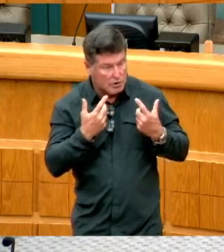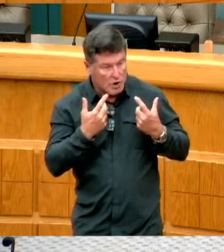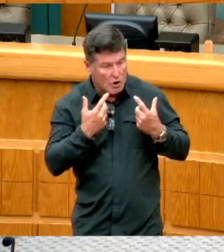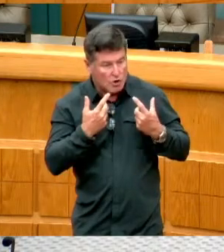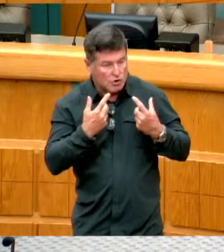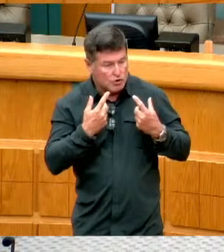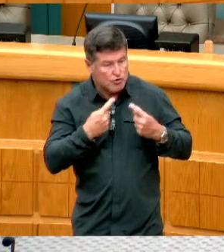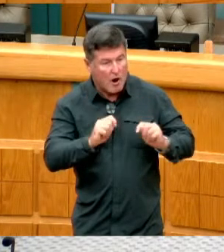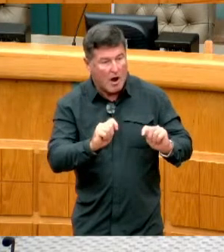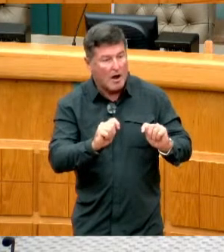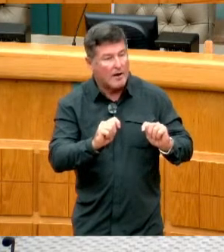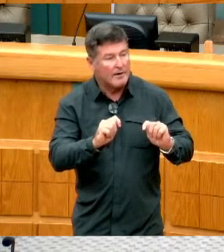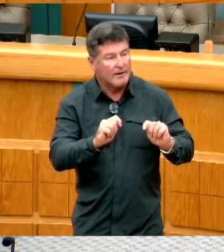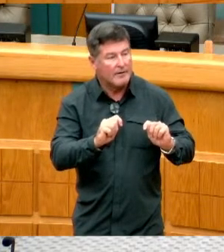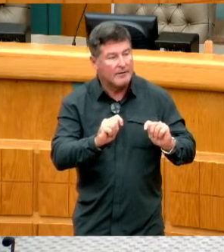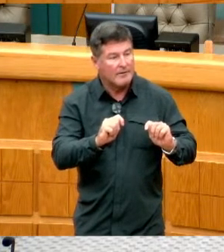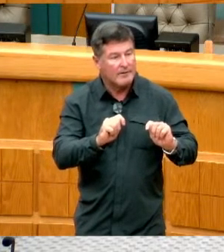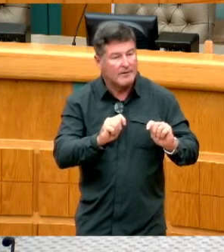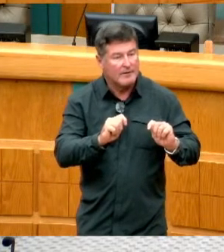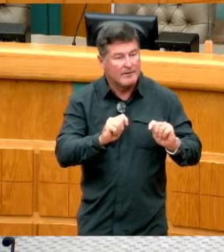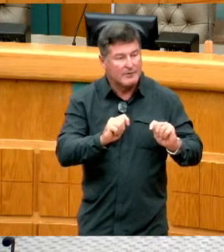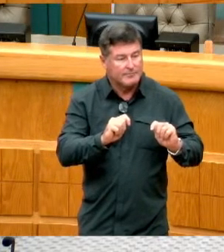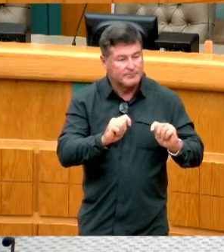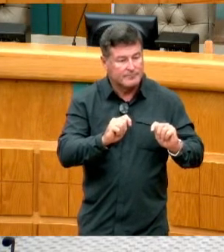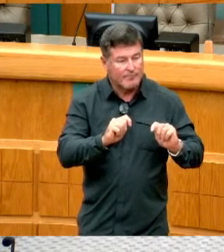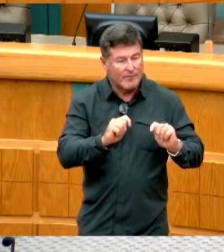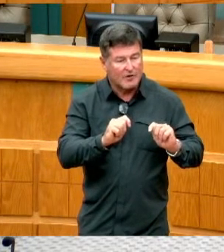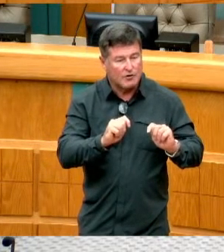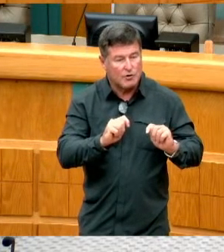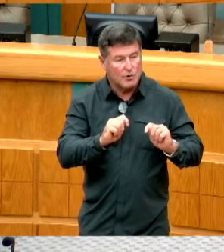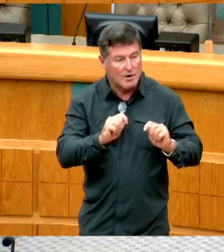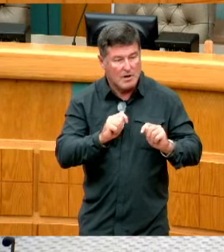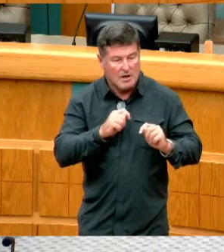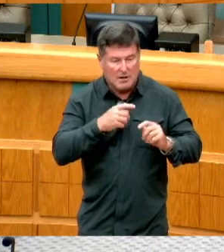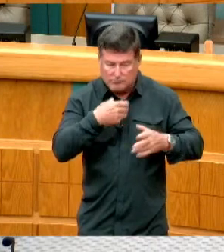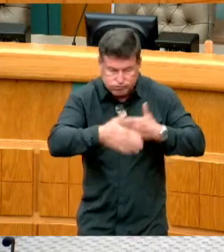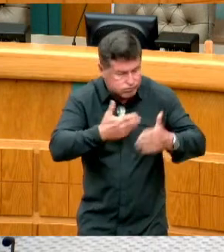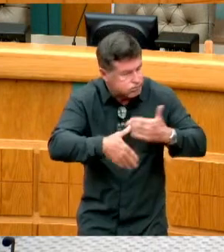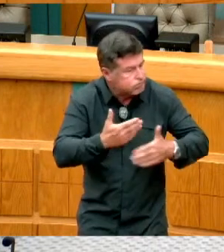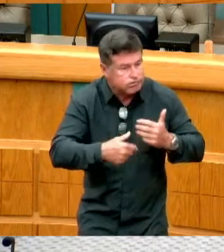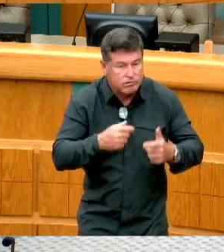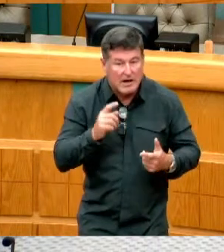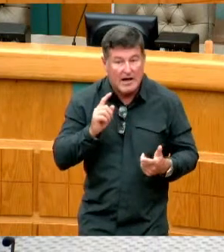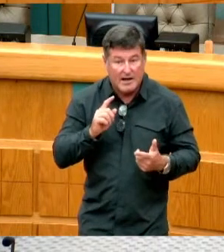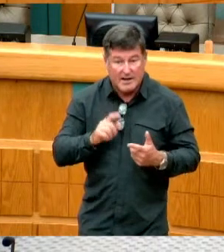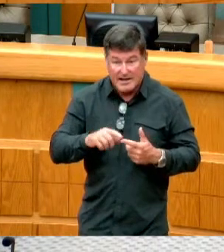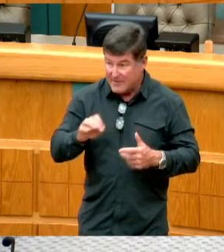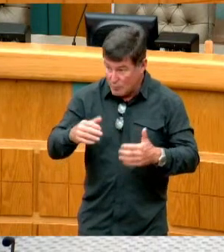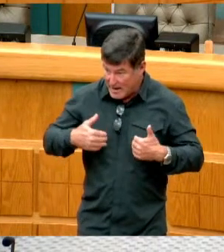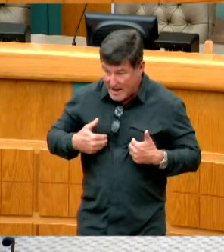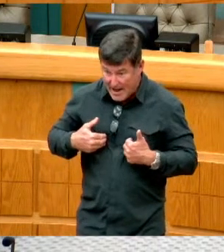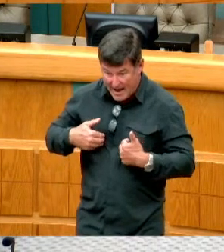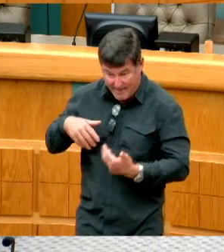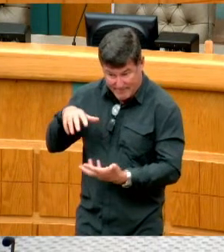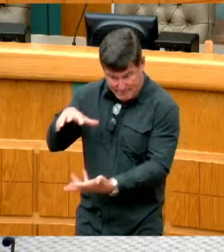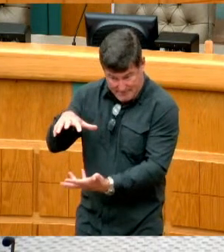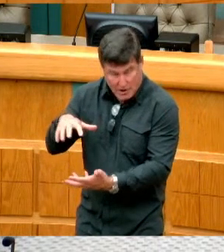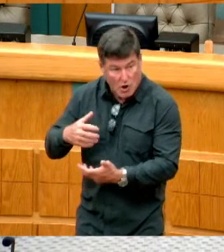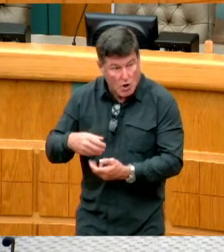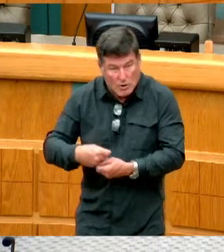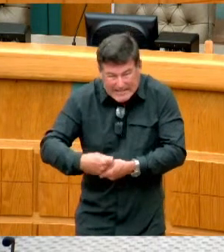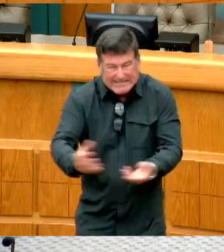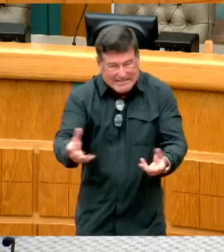no vaccine for first dose left. It needs to get out, and we're going to help them get it out.